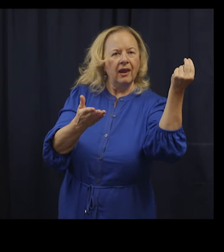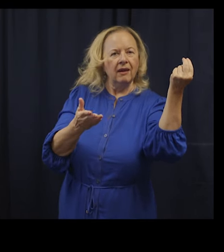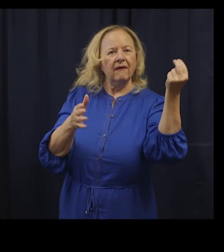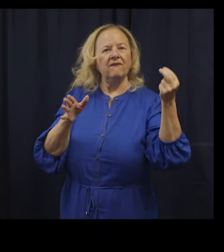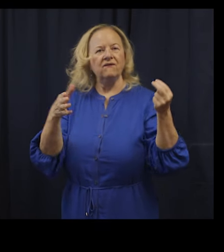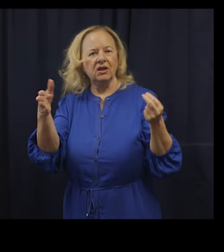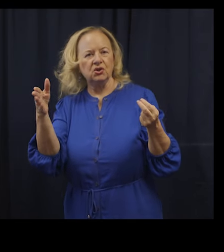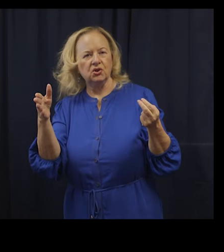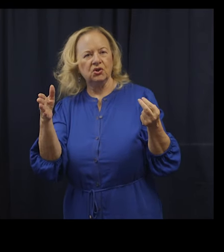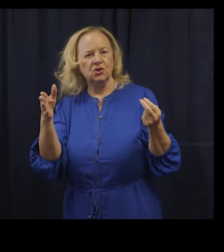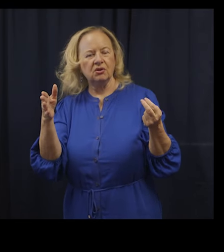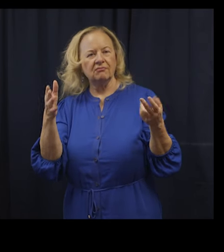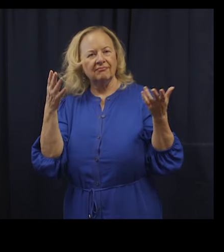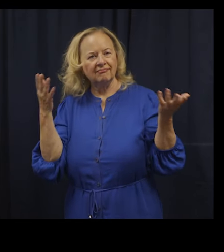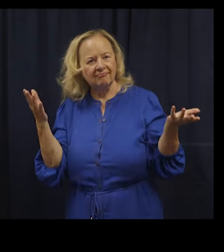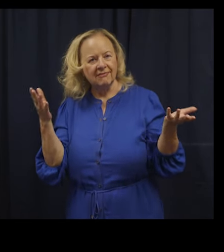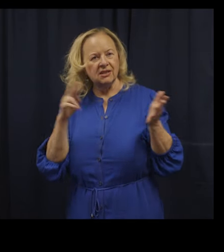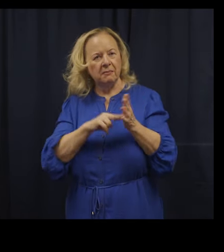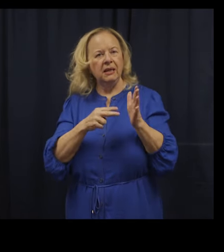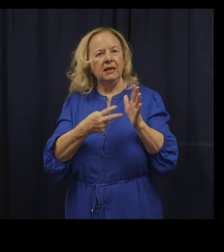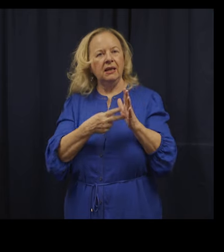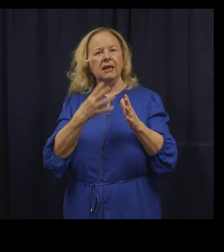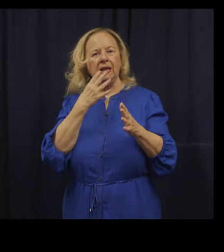take a look at this.